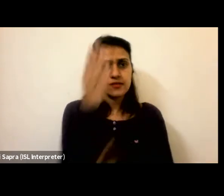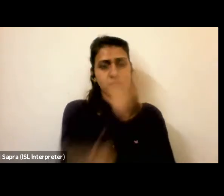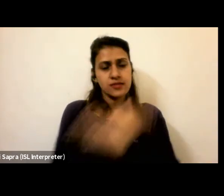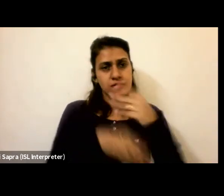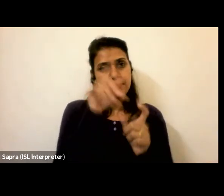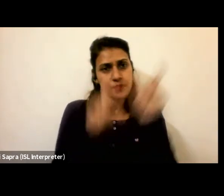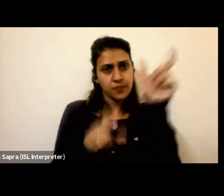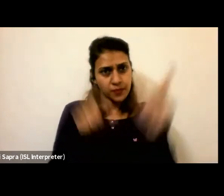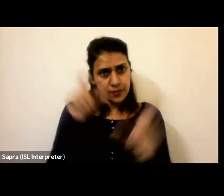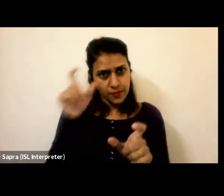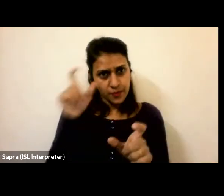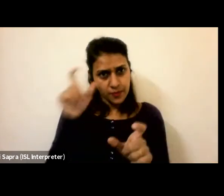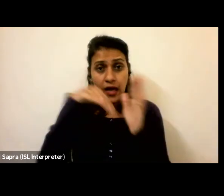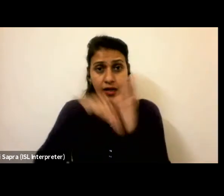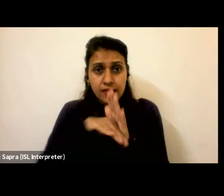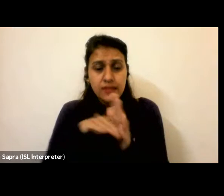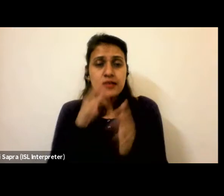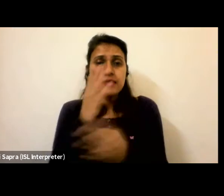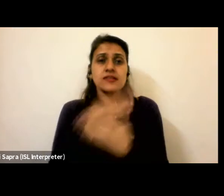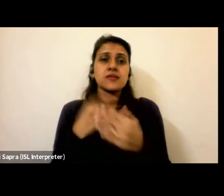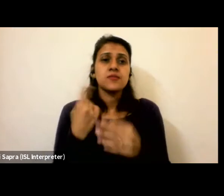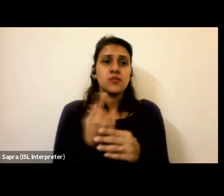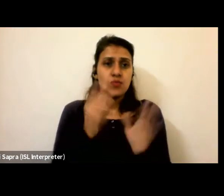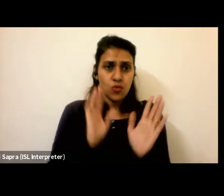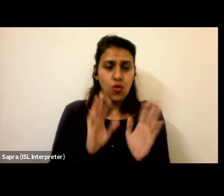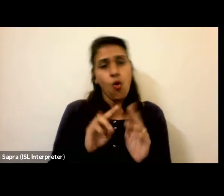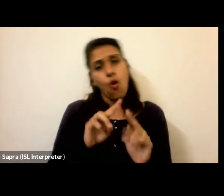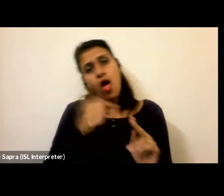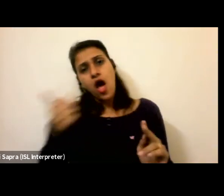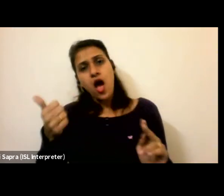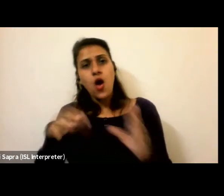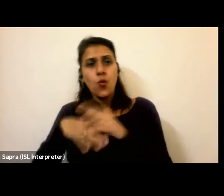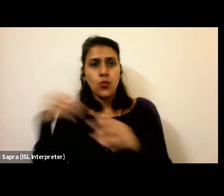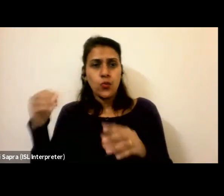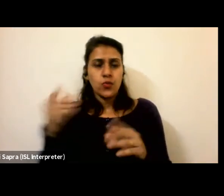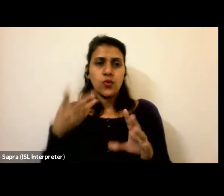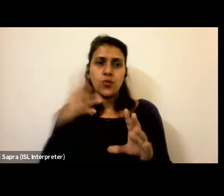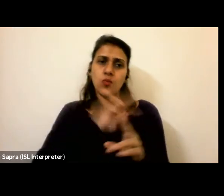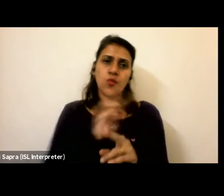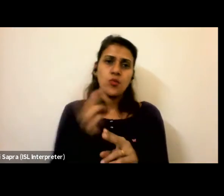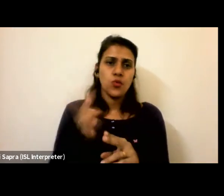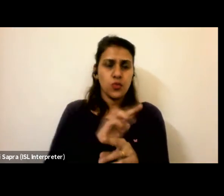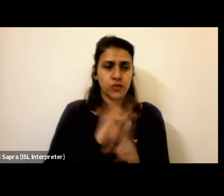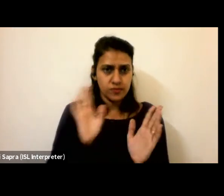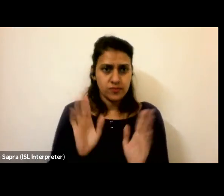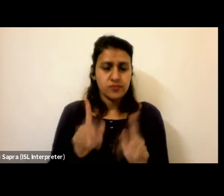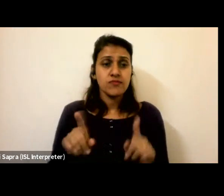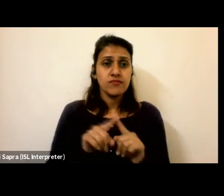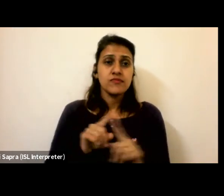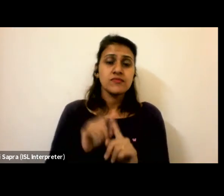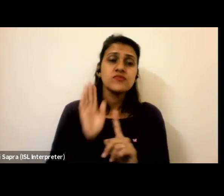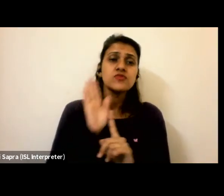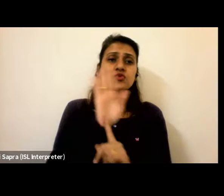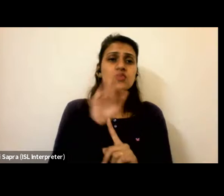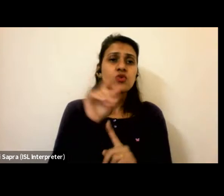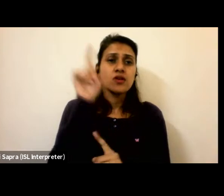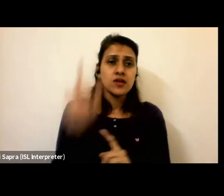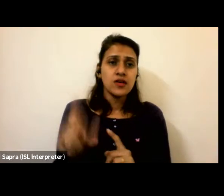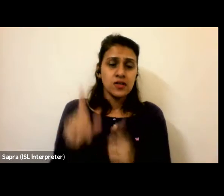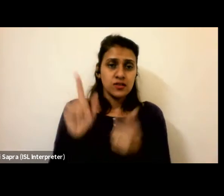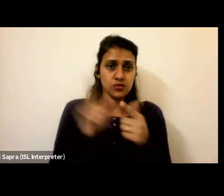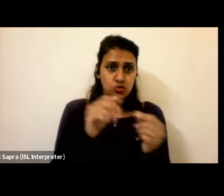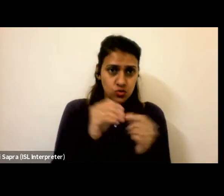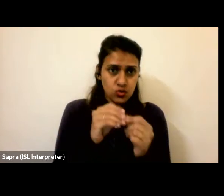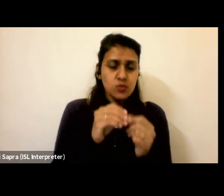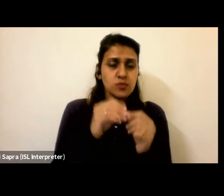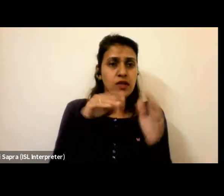from within the disability sector and outside who have been active as ambassadors of the cause of employment for